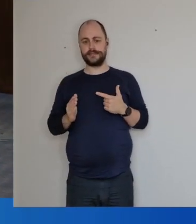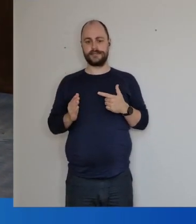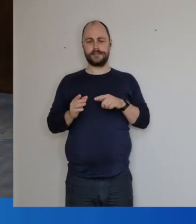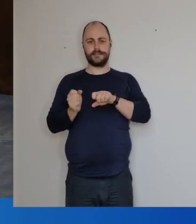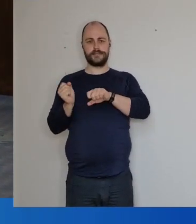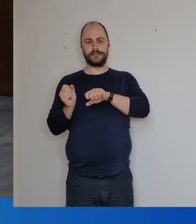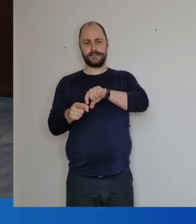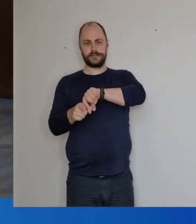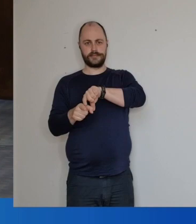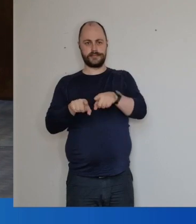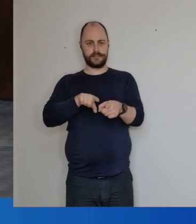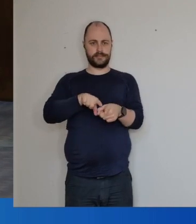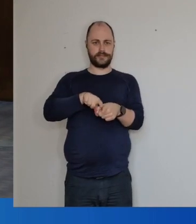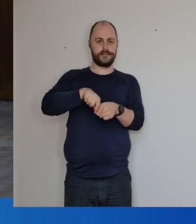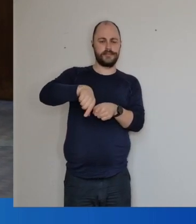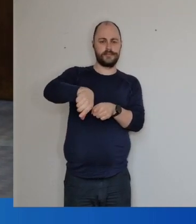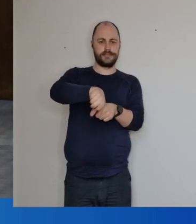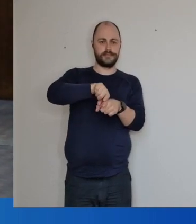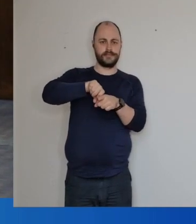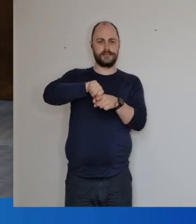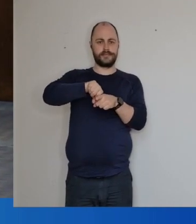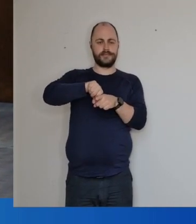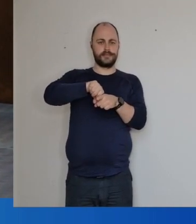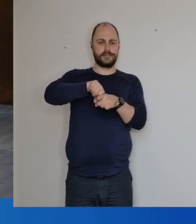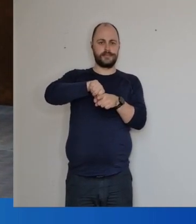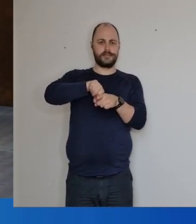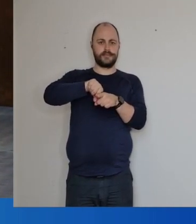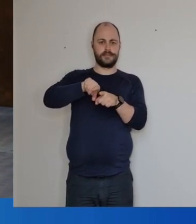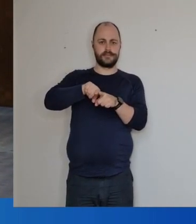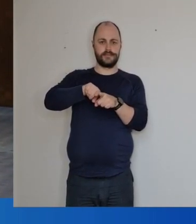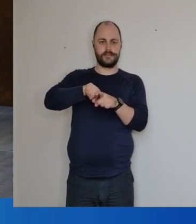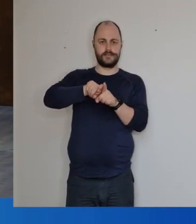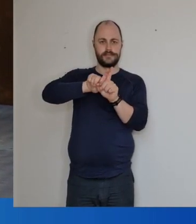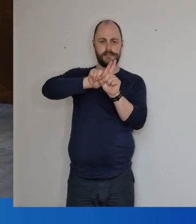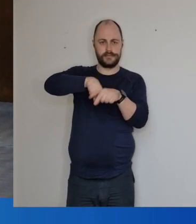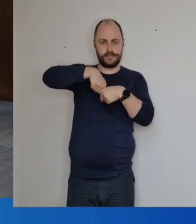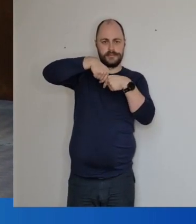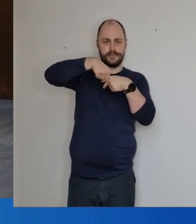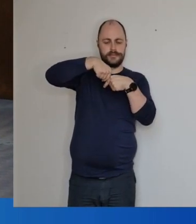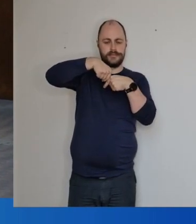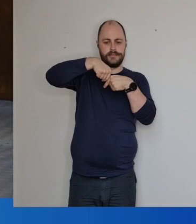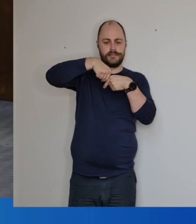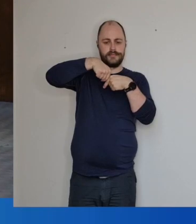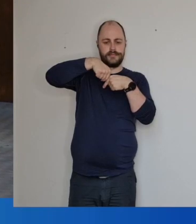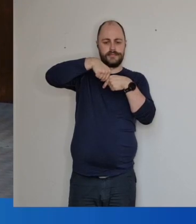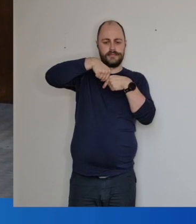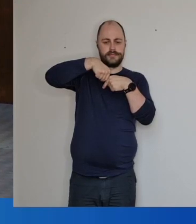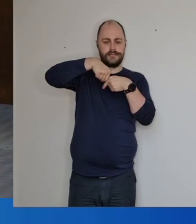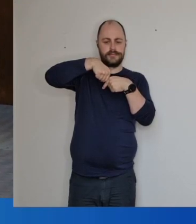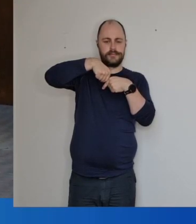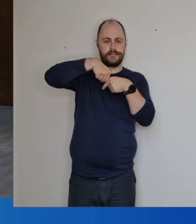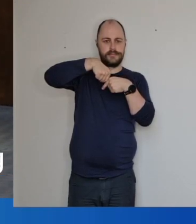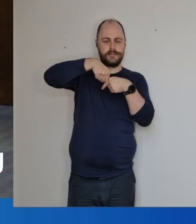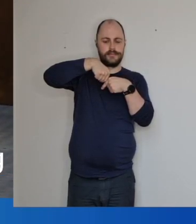to your other side now. You straighten out the right leg because you're on your right hip. You bend the left leg. You use the left leg to get your hips